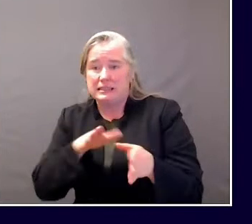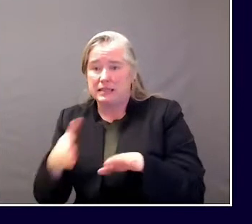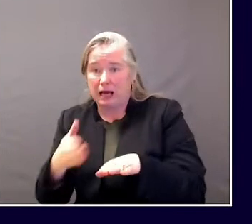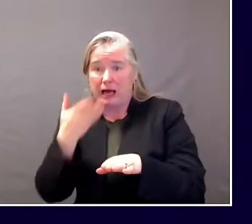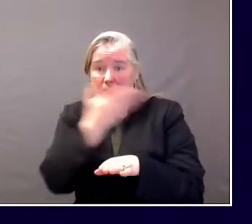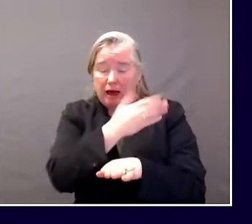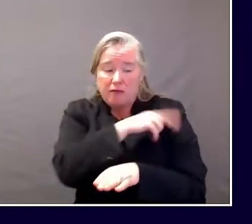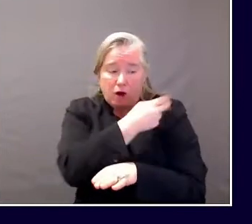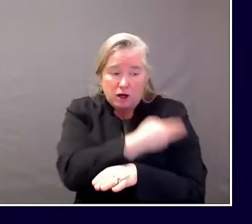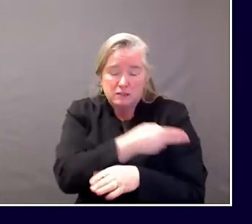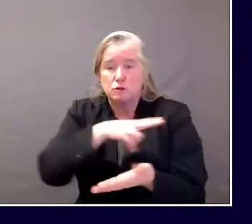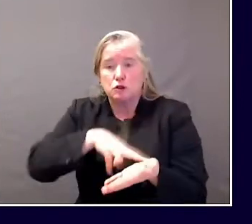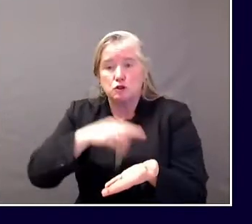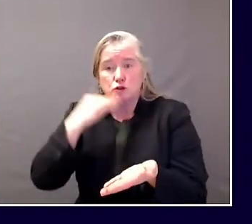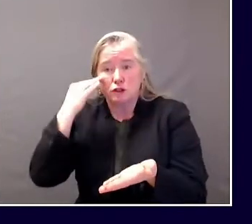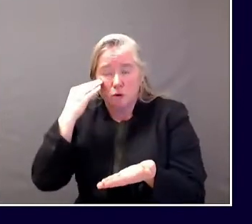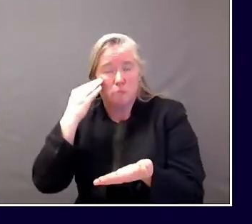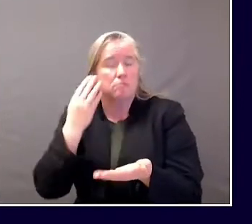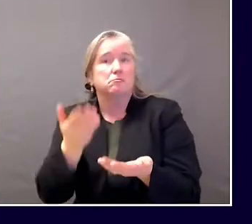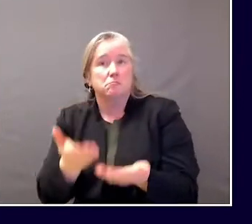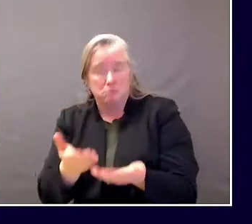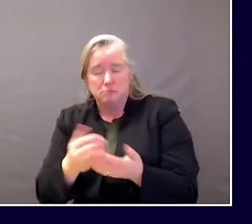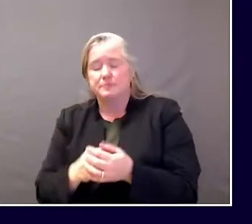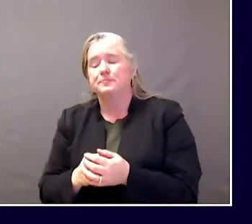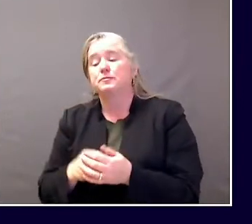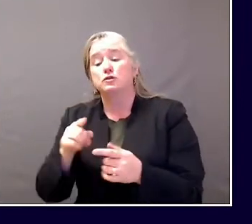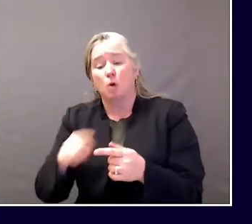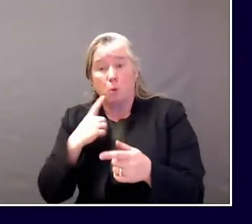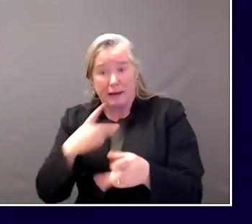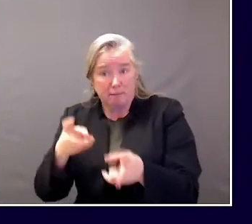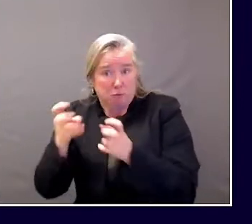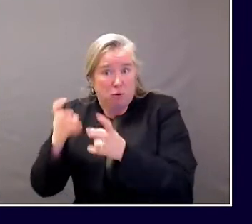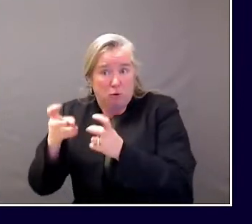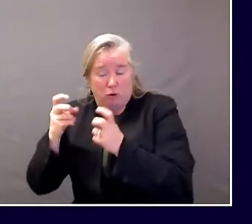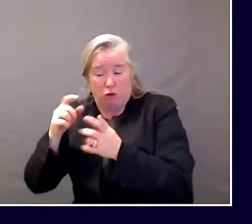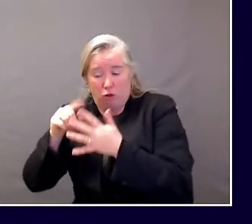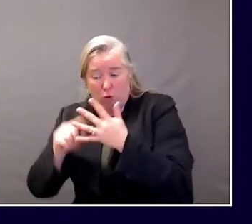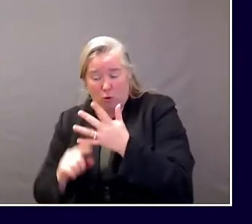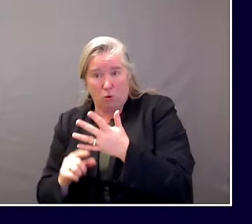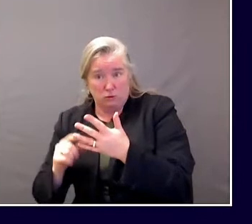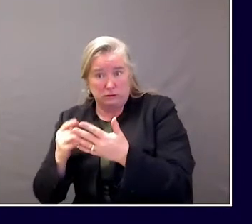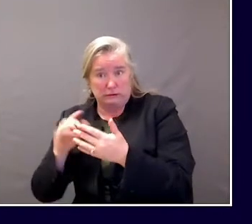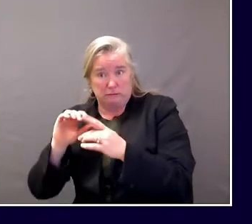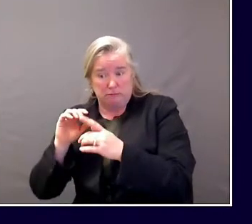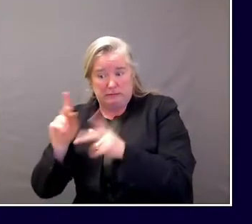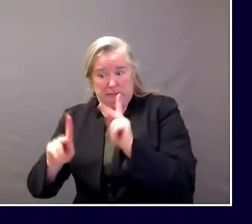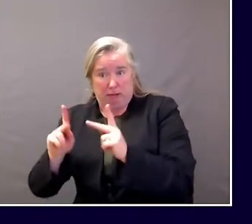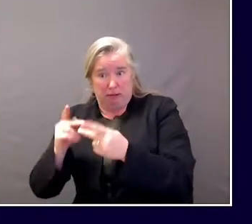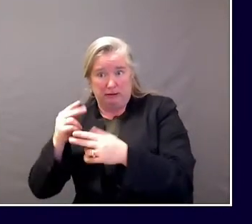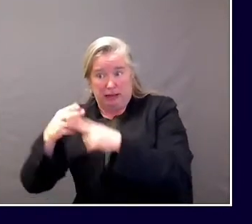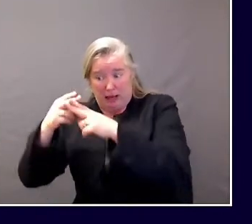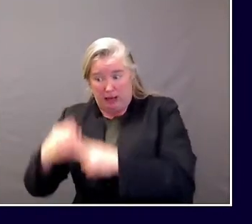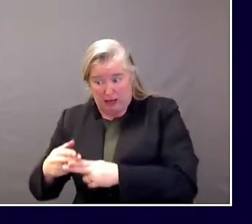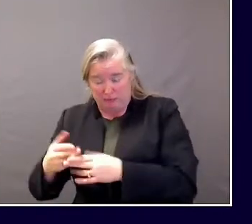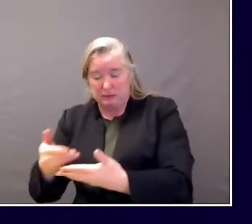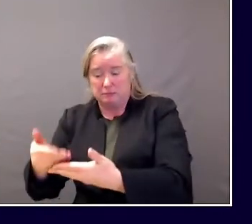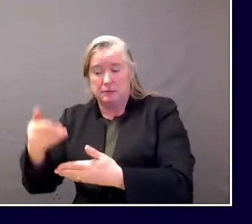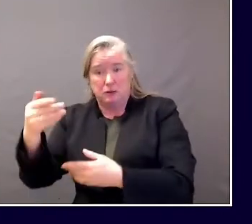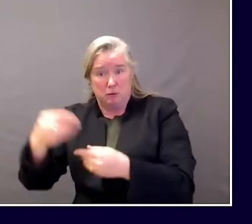those, we match those back to our database of cases of COVID-19. And if we